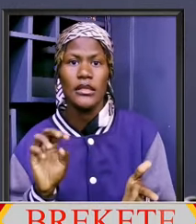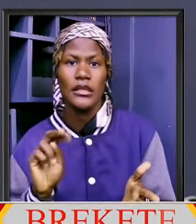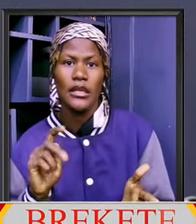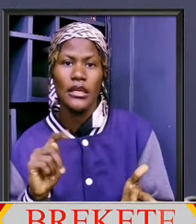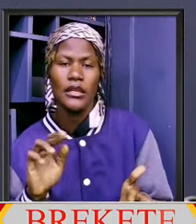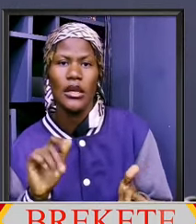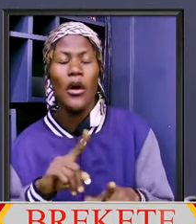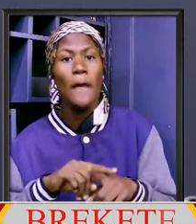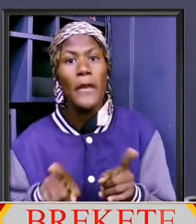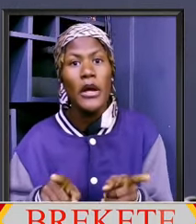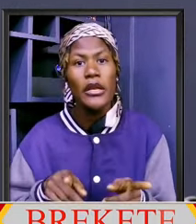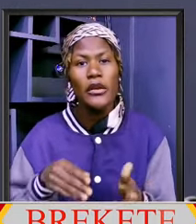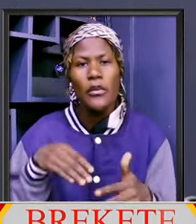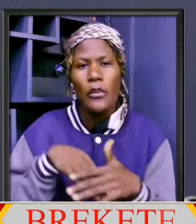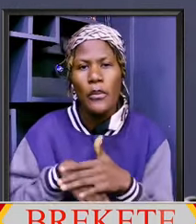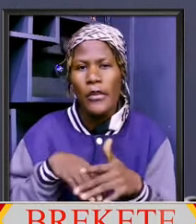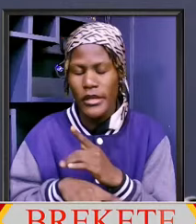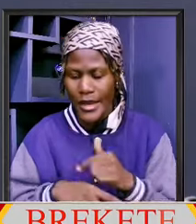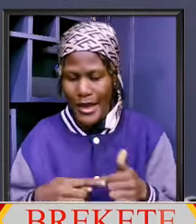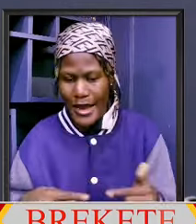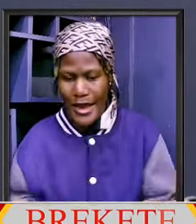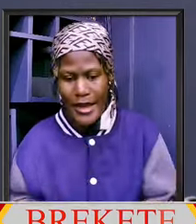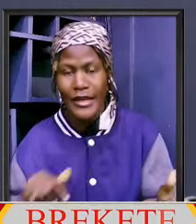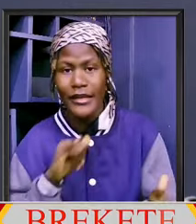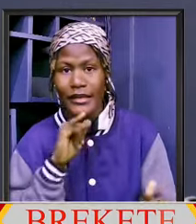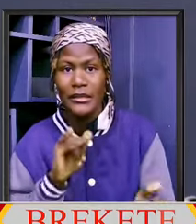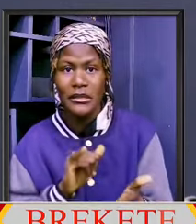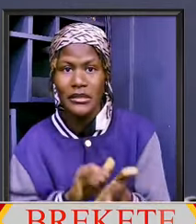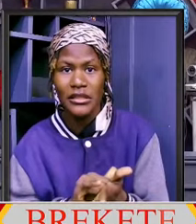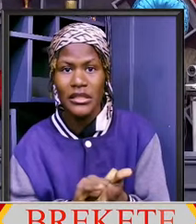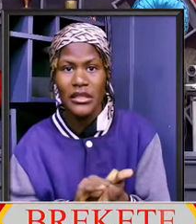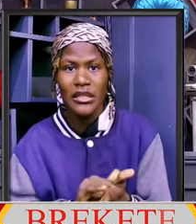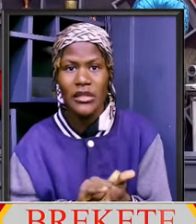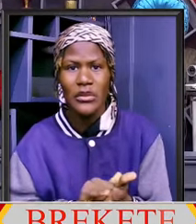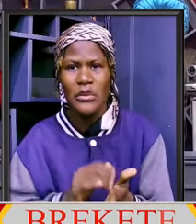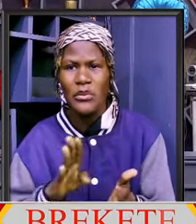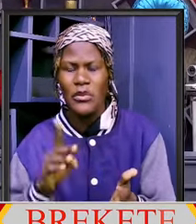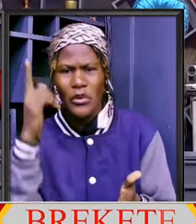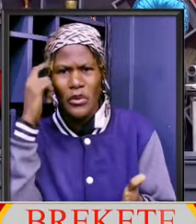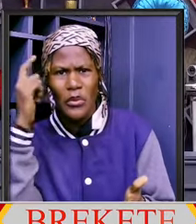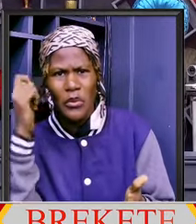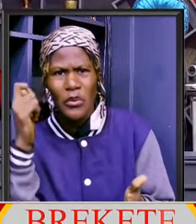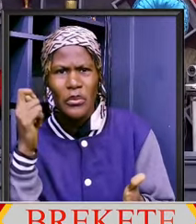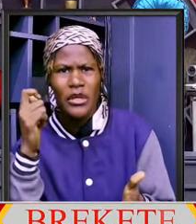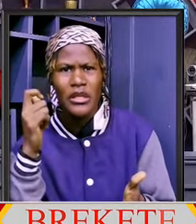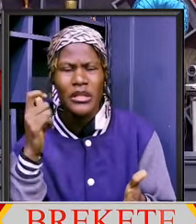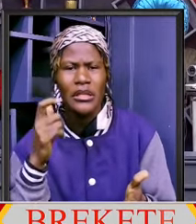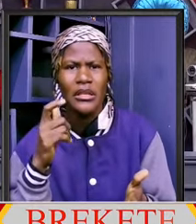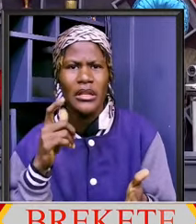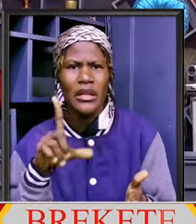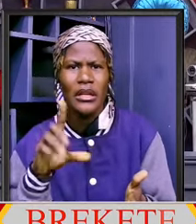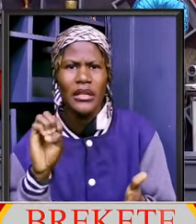But the bottom line is, we they blame government, they blame our leaders. What about us?